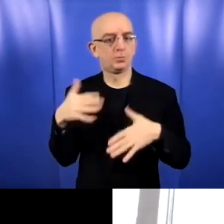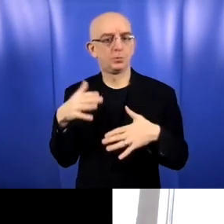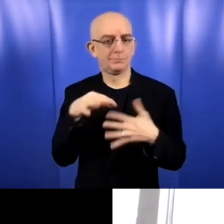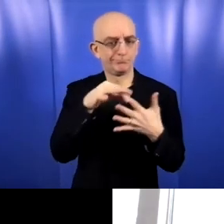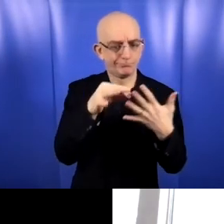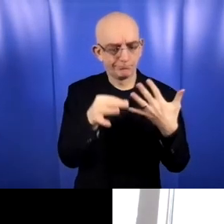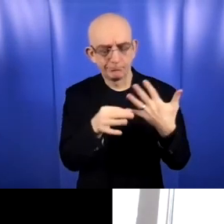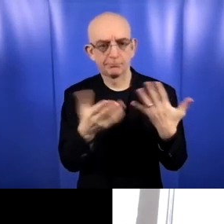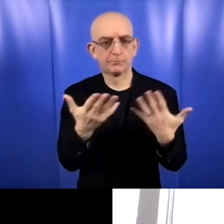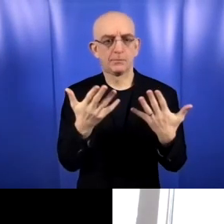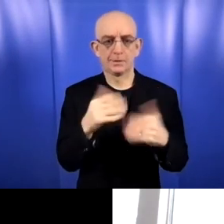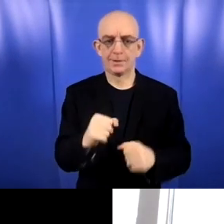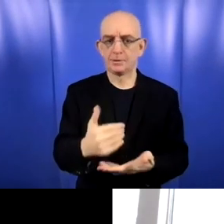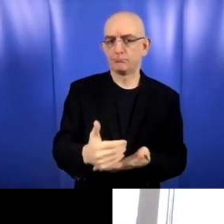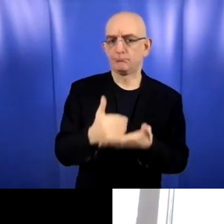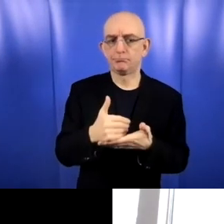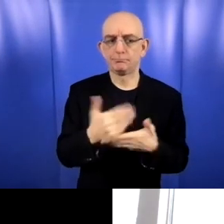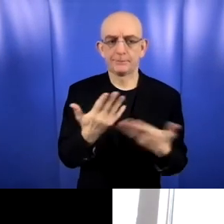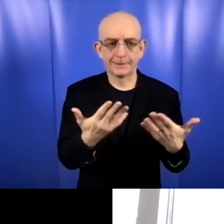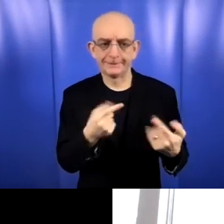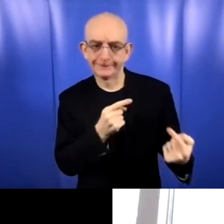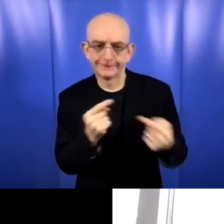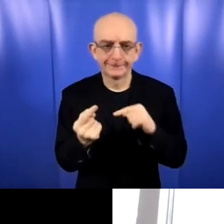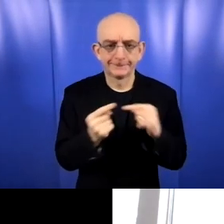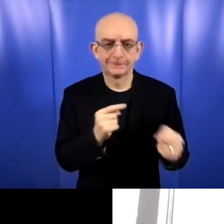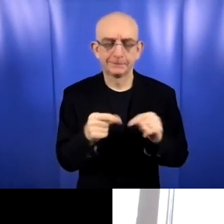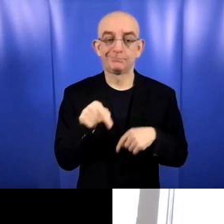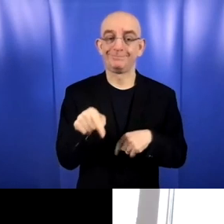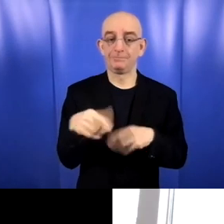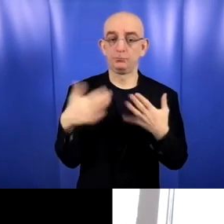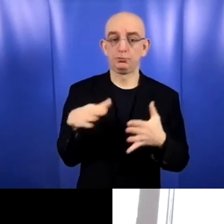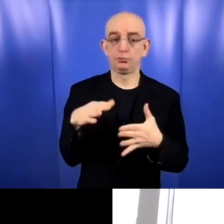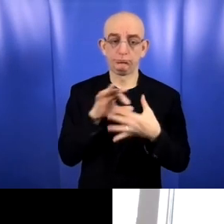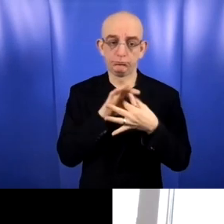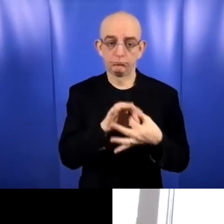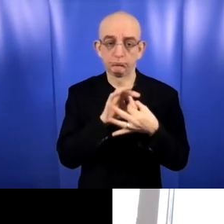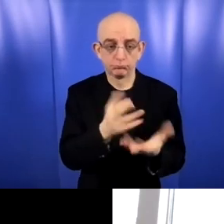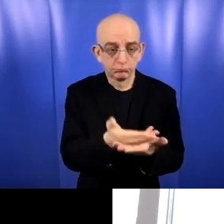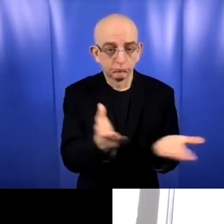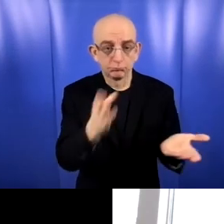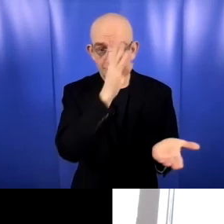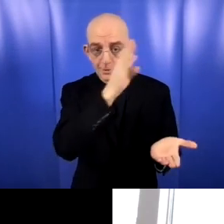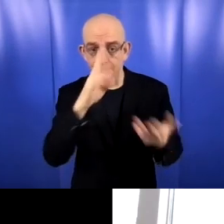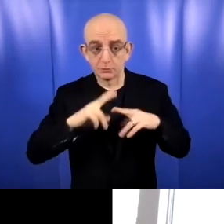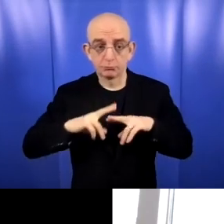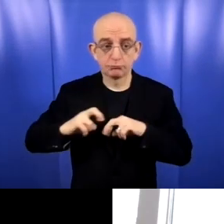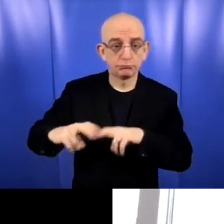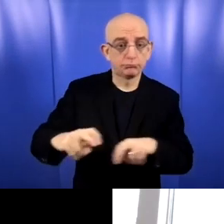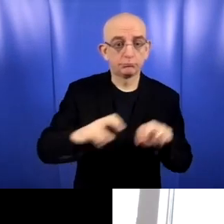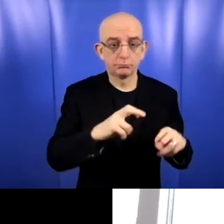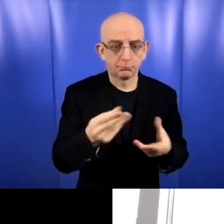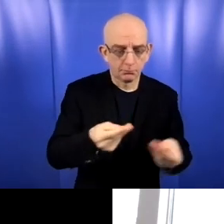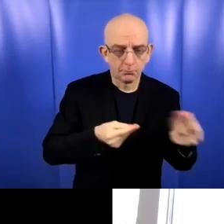more challenging contemporary issues that we have seen over recent months and years, including in the area of mixed